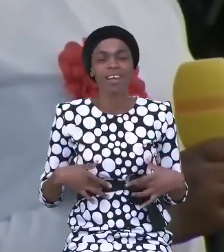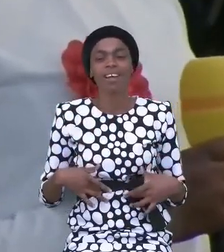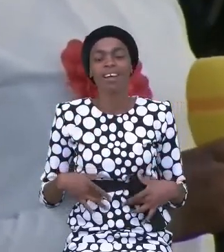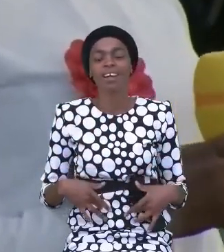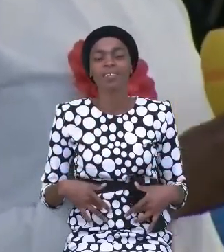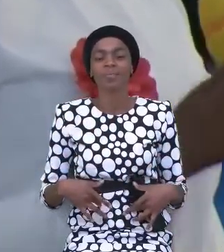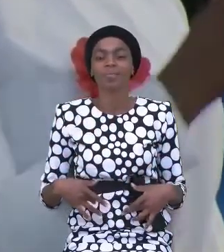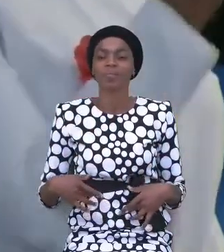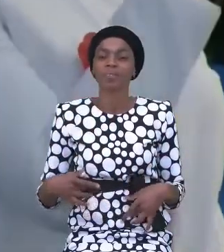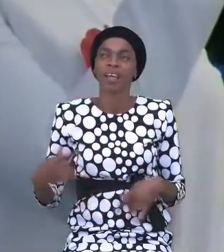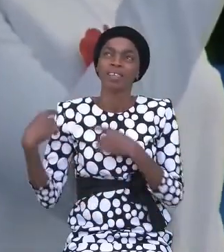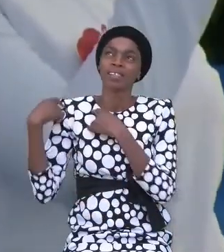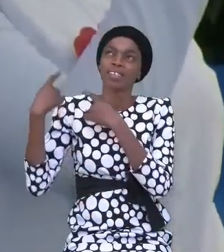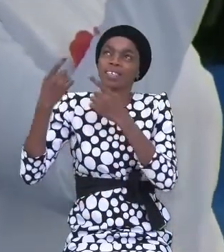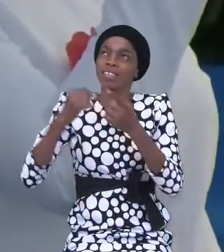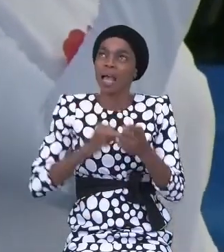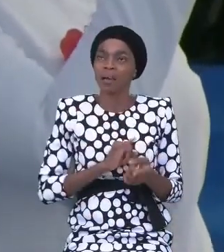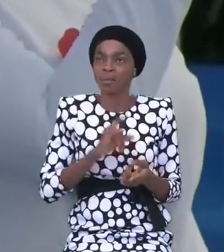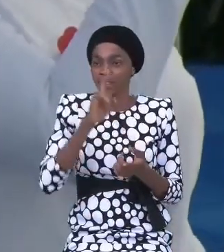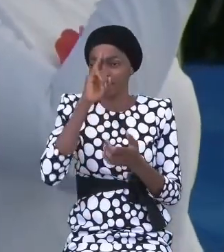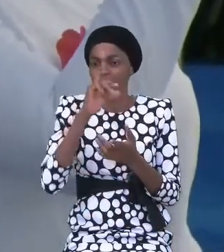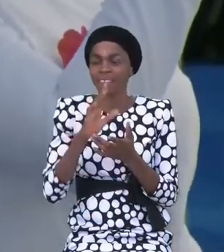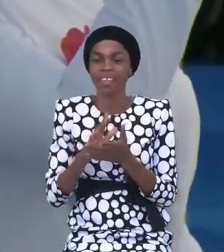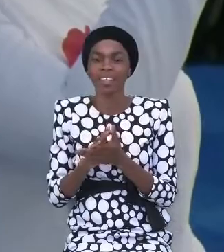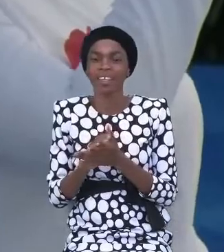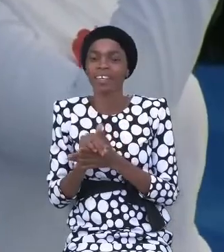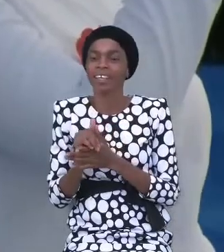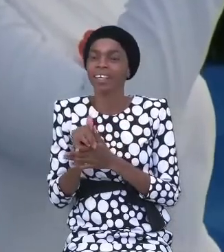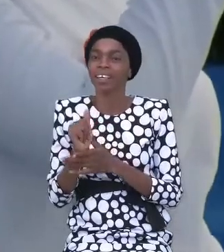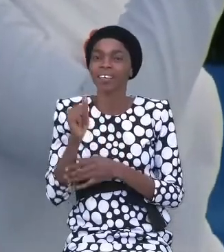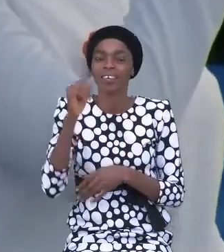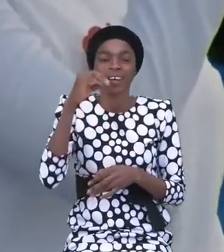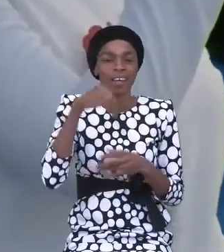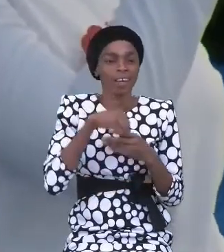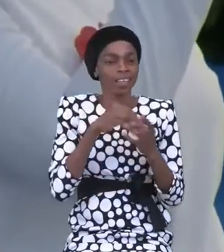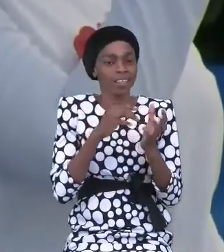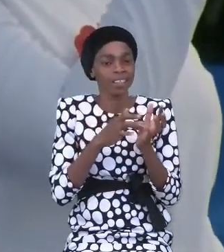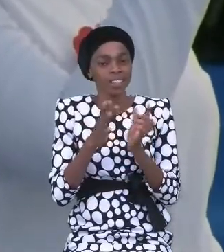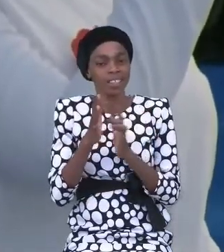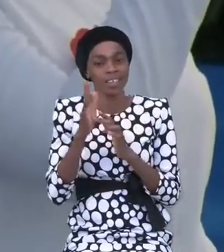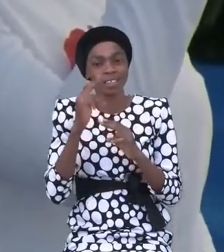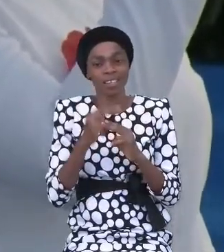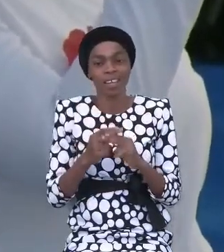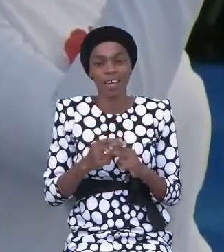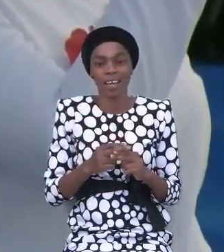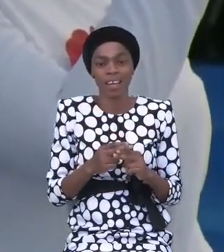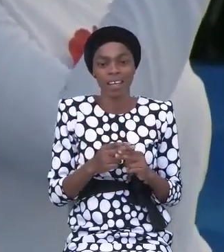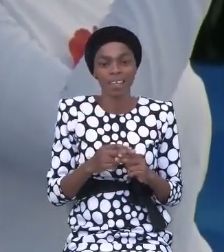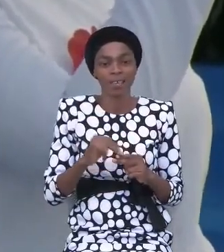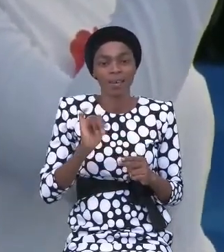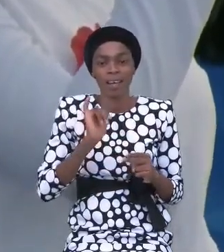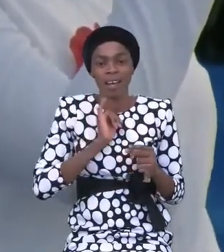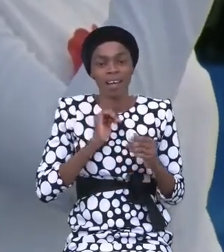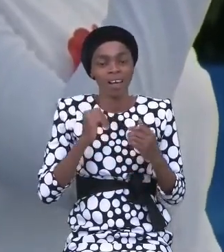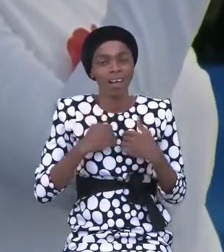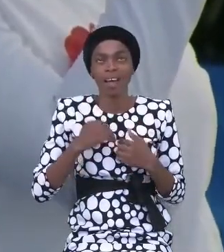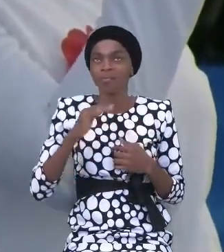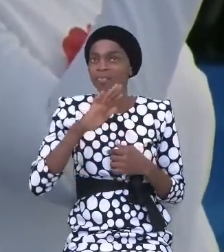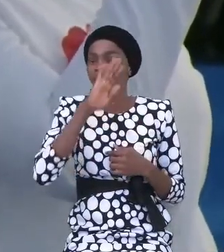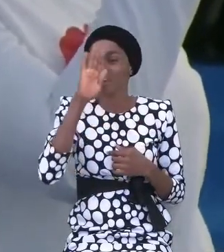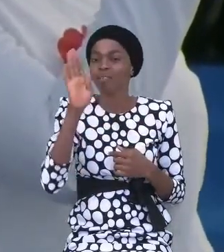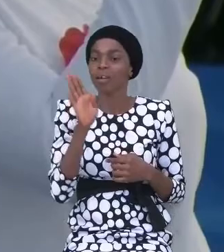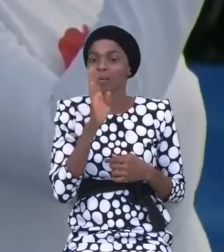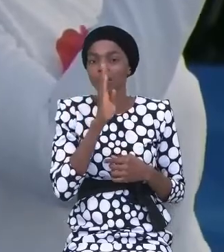disappointed since I believe. Since I believe, since I believe in Jesus' name, in Jesus' name, I